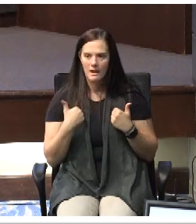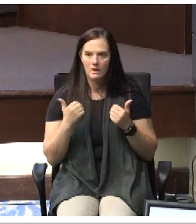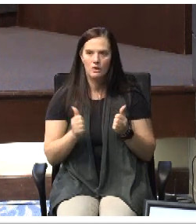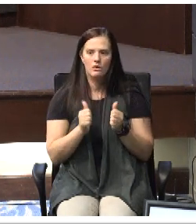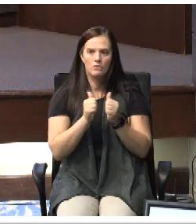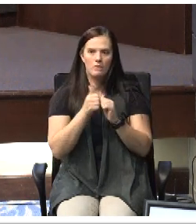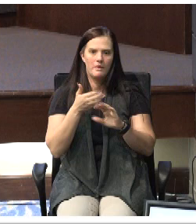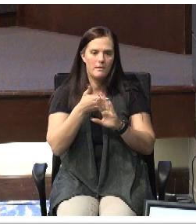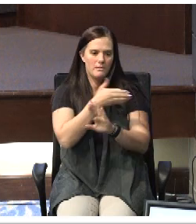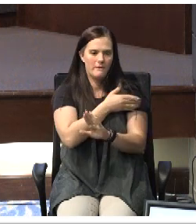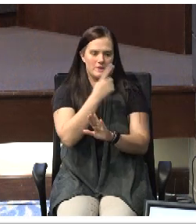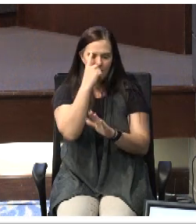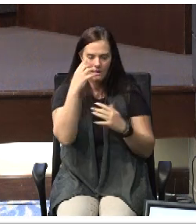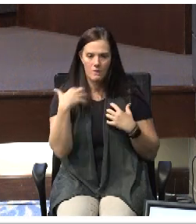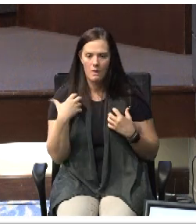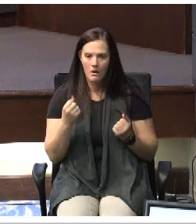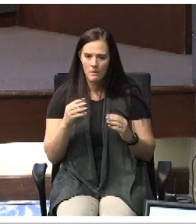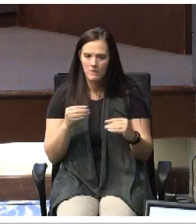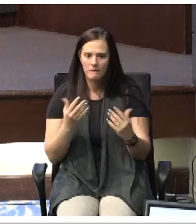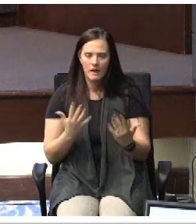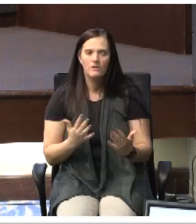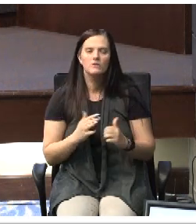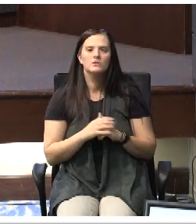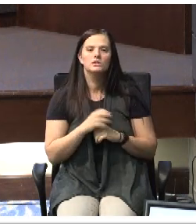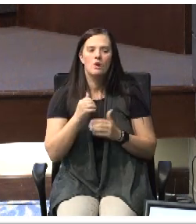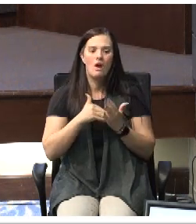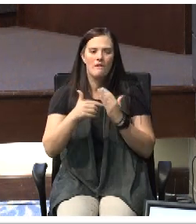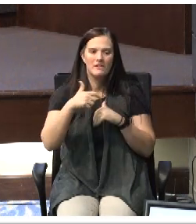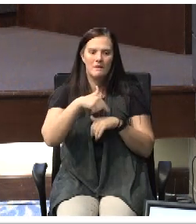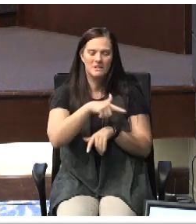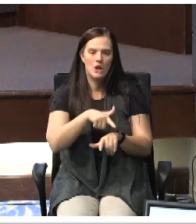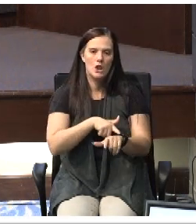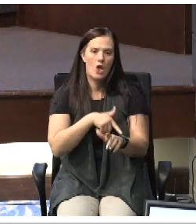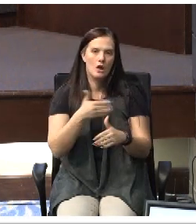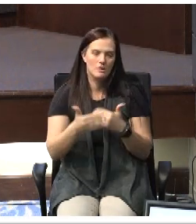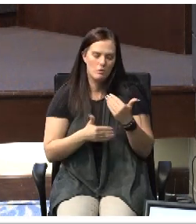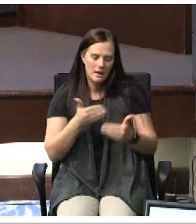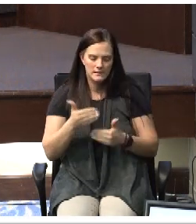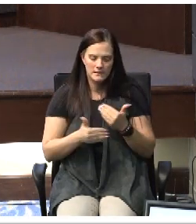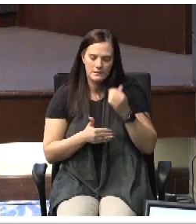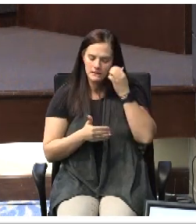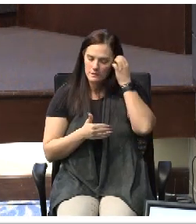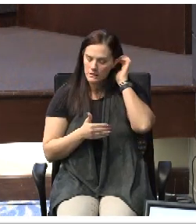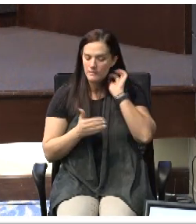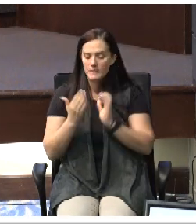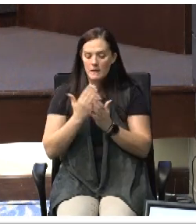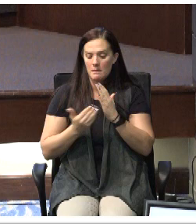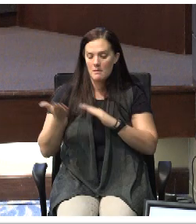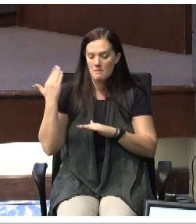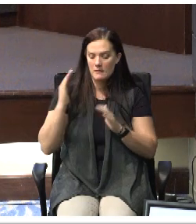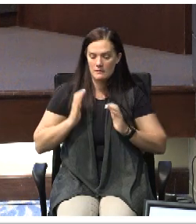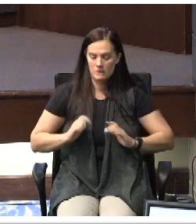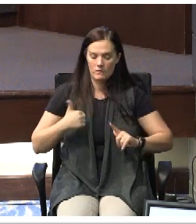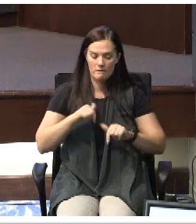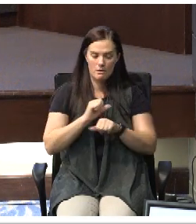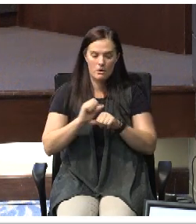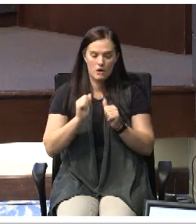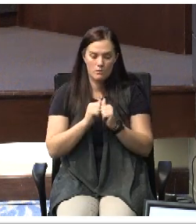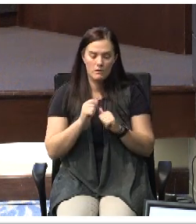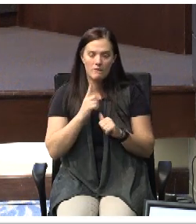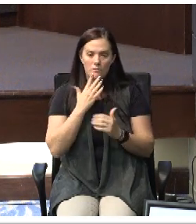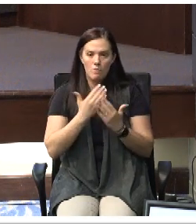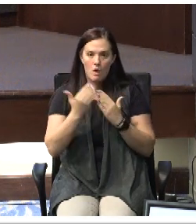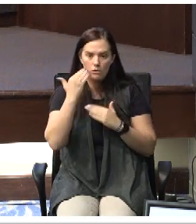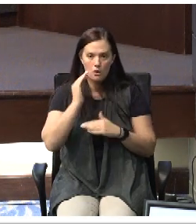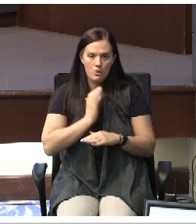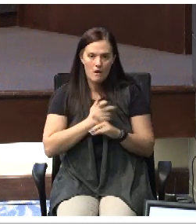with previous mental health providers. And so oftentimes this is a long process. Some of the PATH clients we've been working with have been well known to